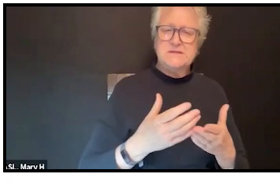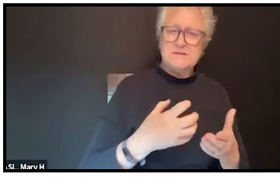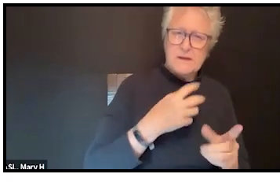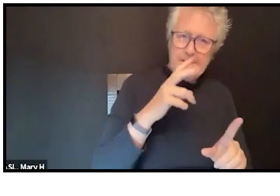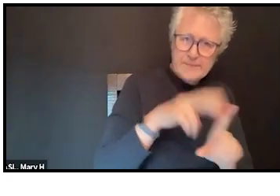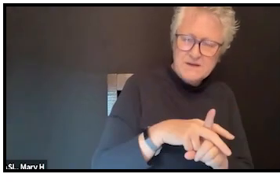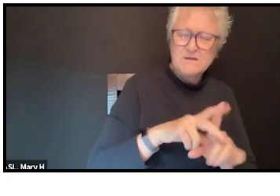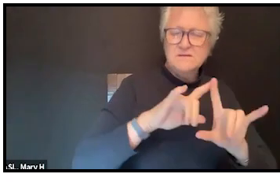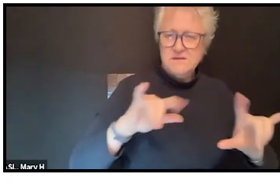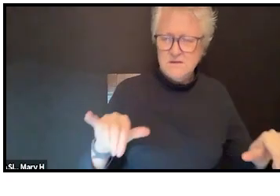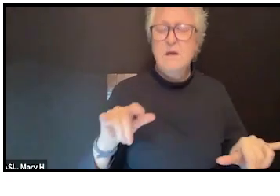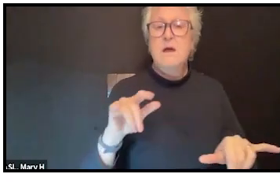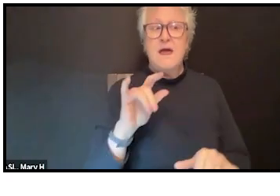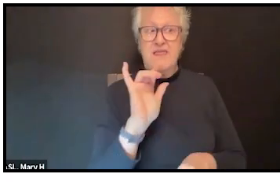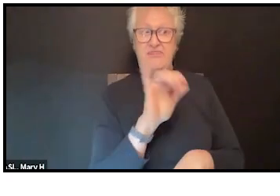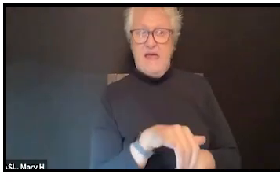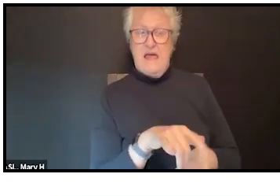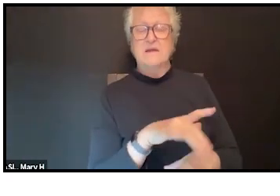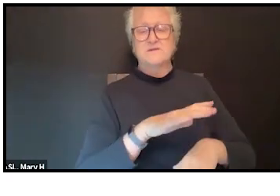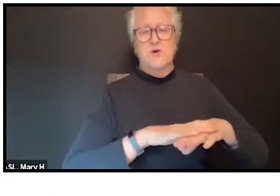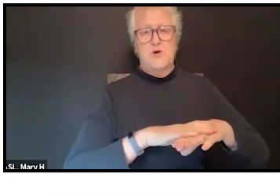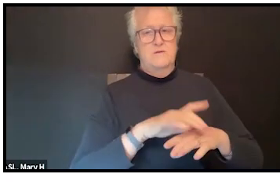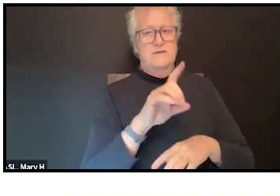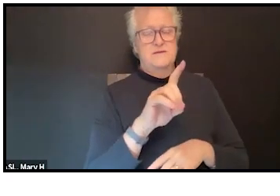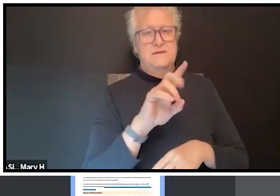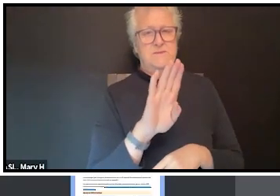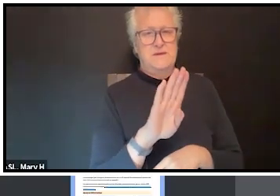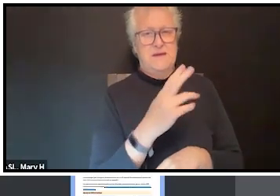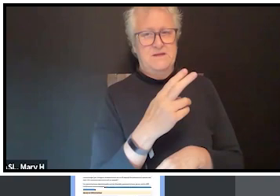BHDDH DDD website under self-direction.